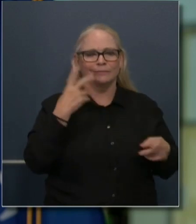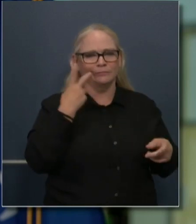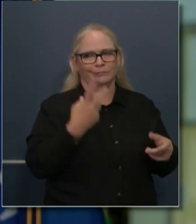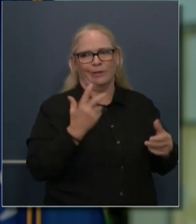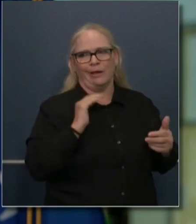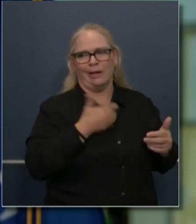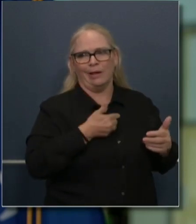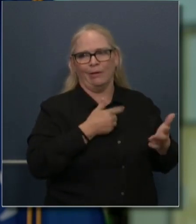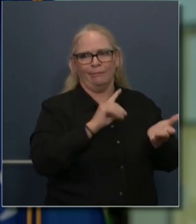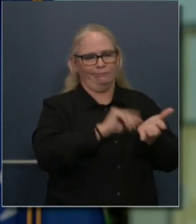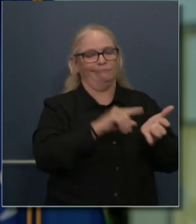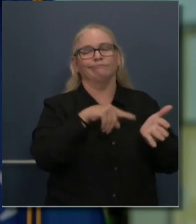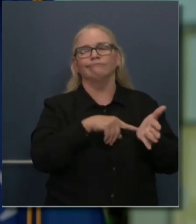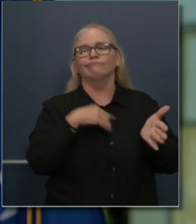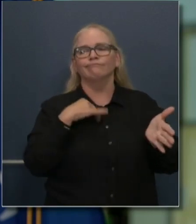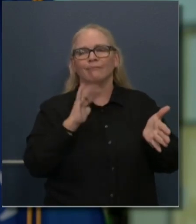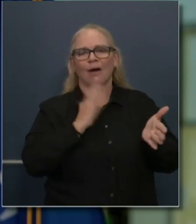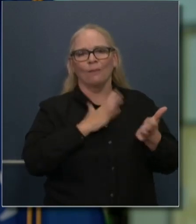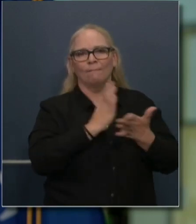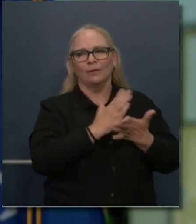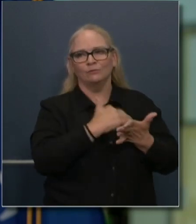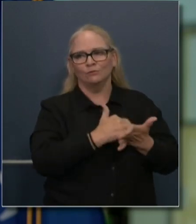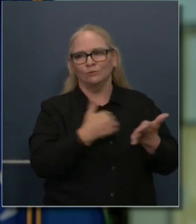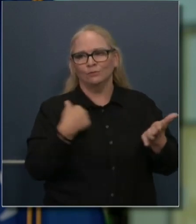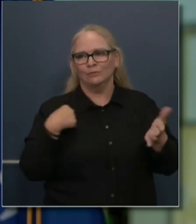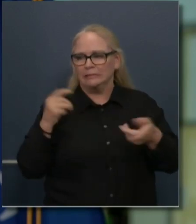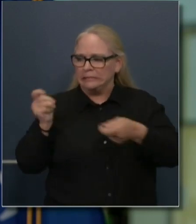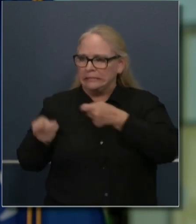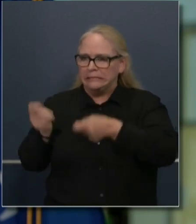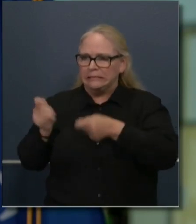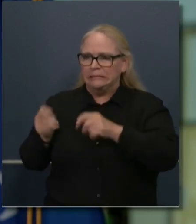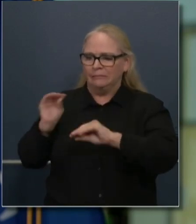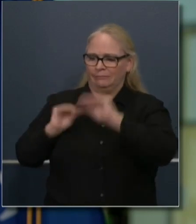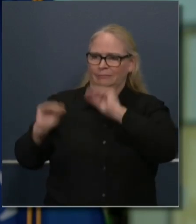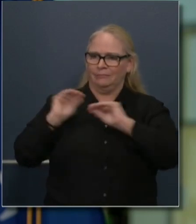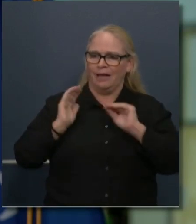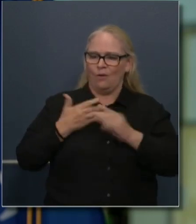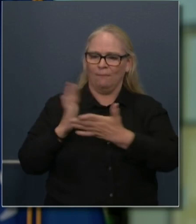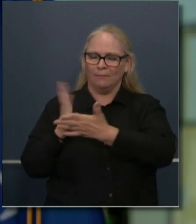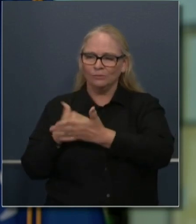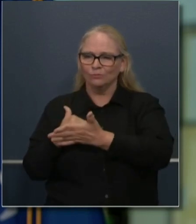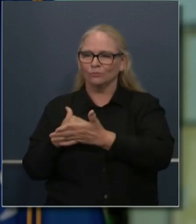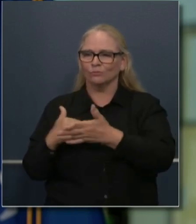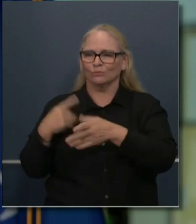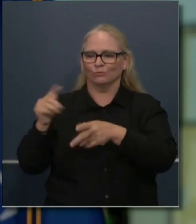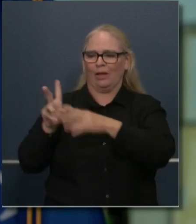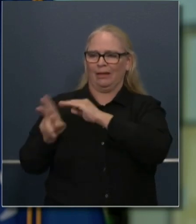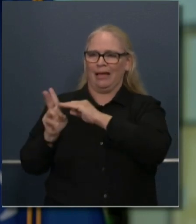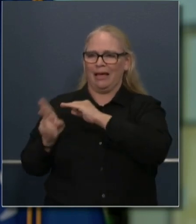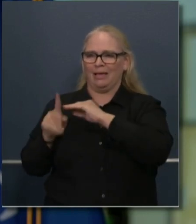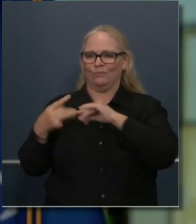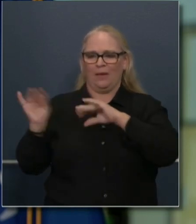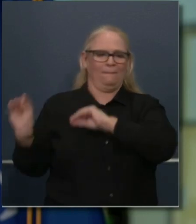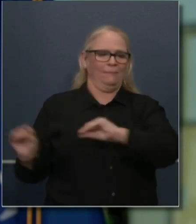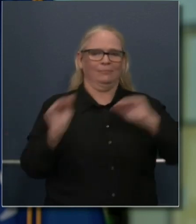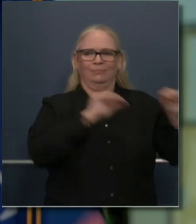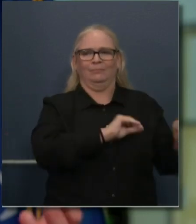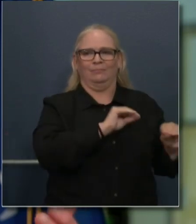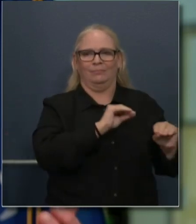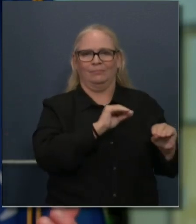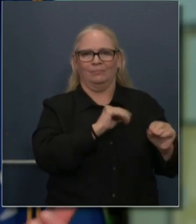additional money we put in. You know, we have historic budget cuts, but we didn't cut the